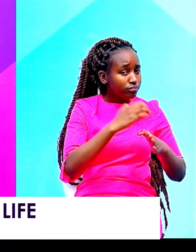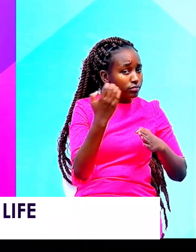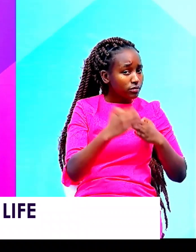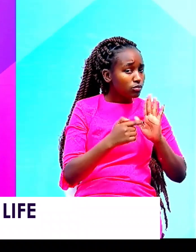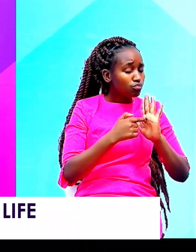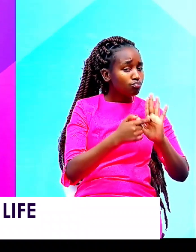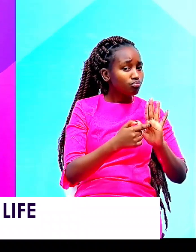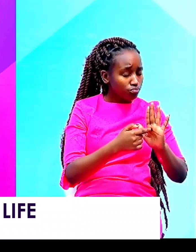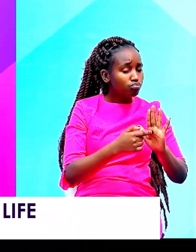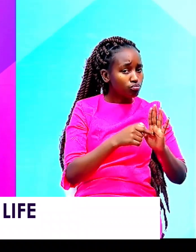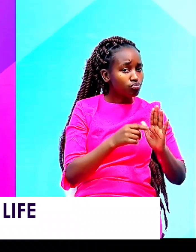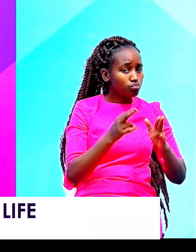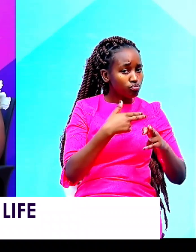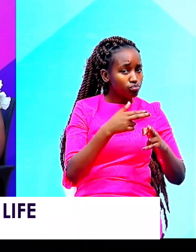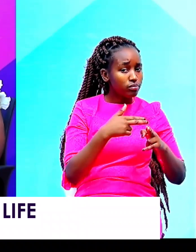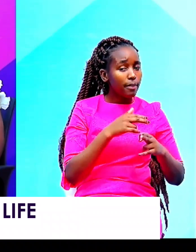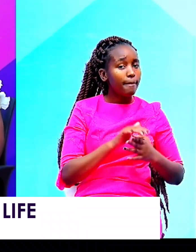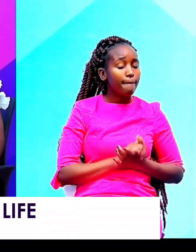interesting.